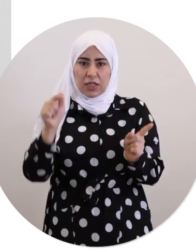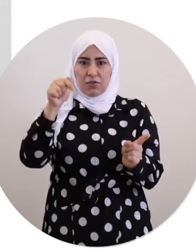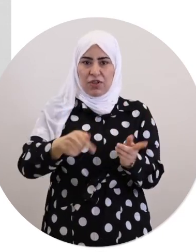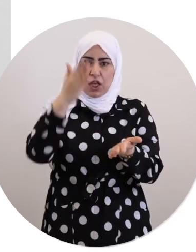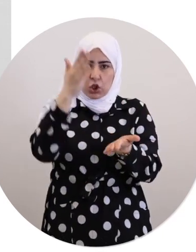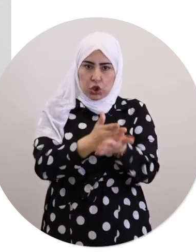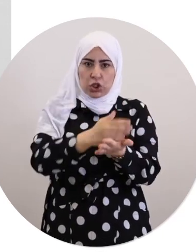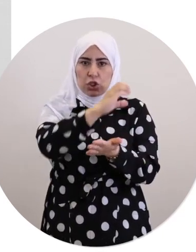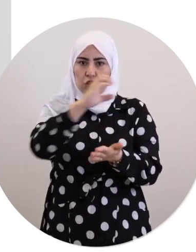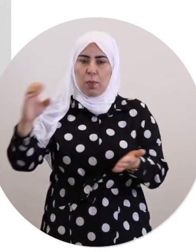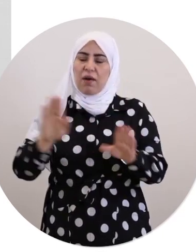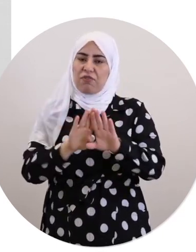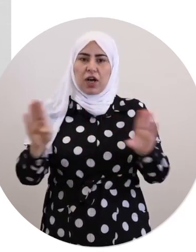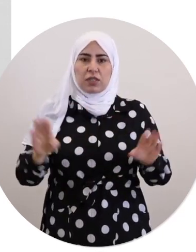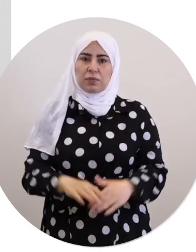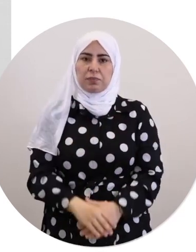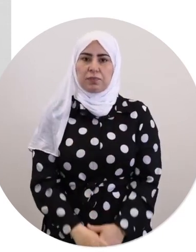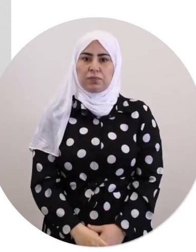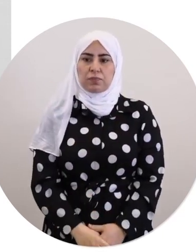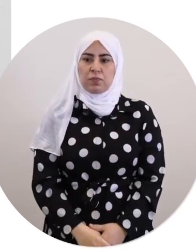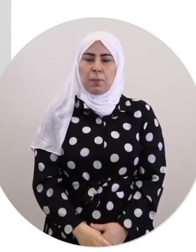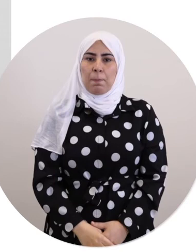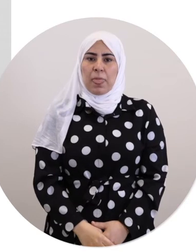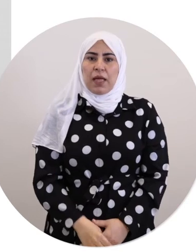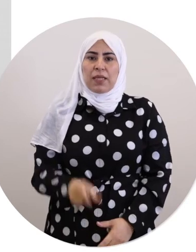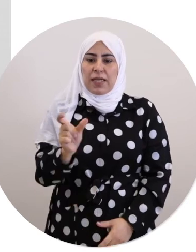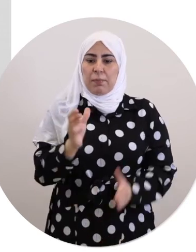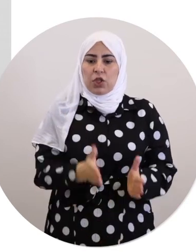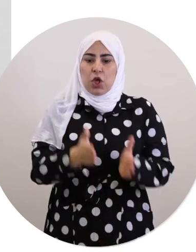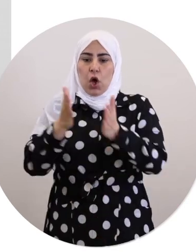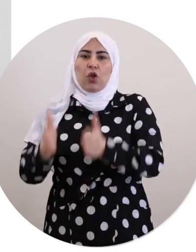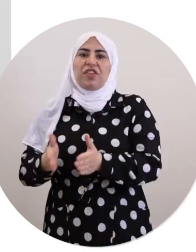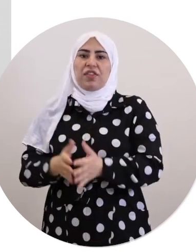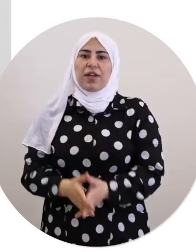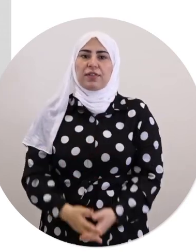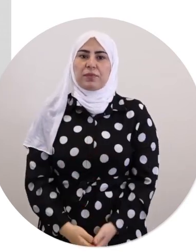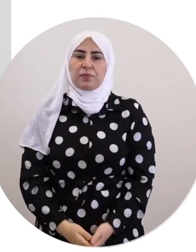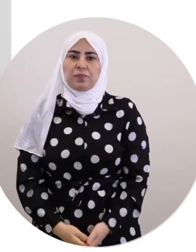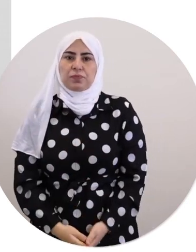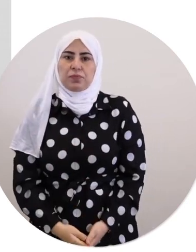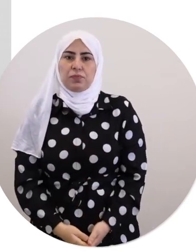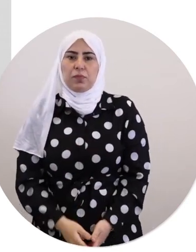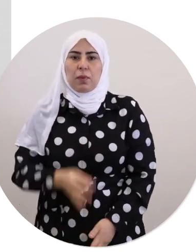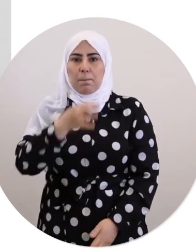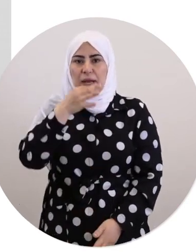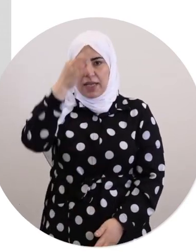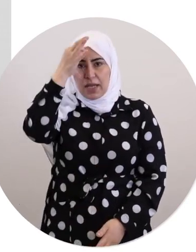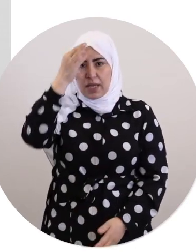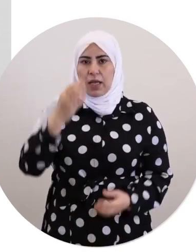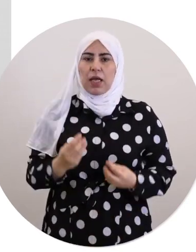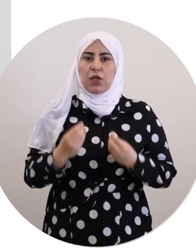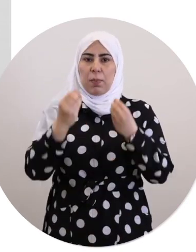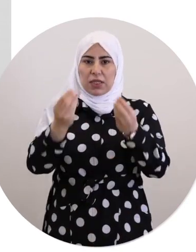middle of the sentence. On the other hand, is used when we're trying to give one information and then we're going to give something